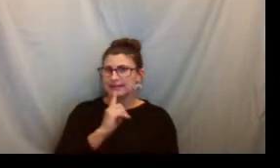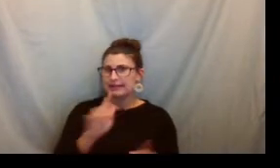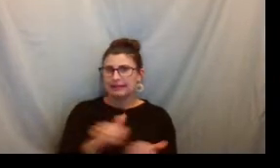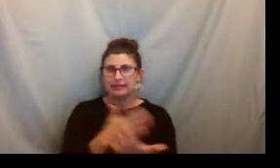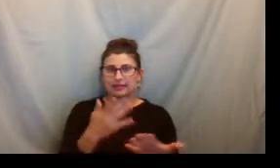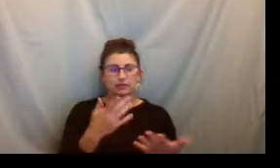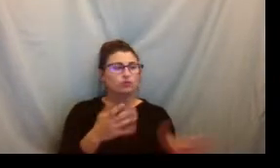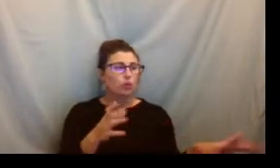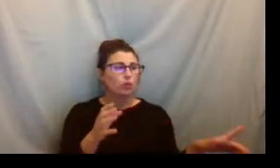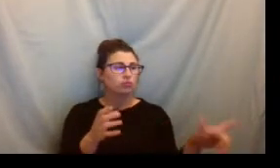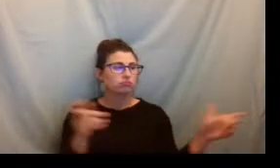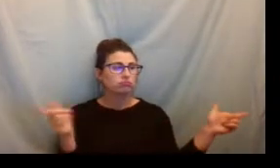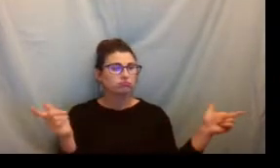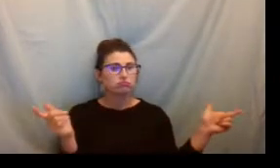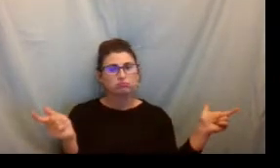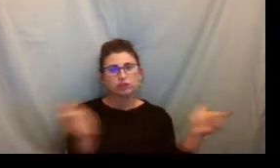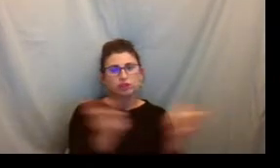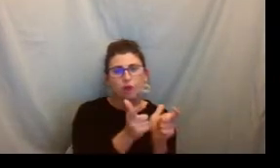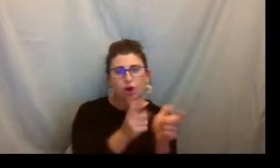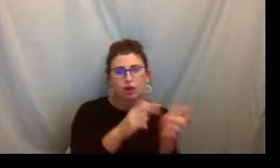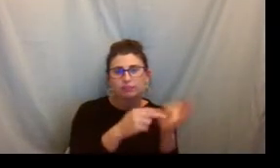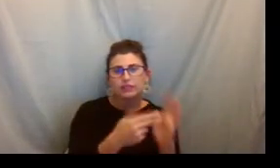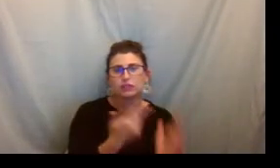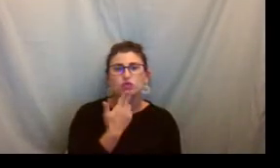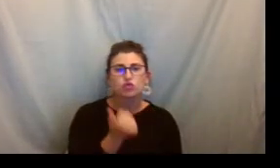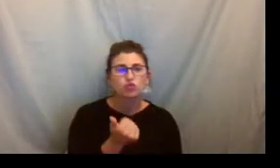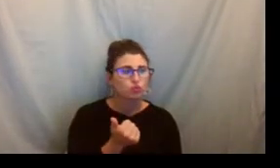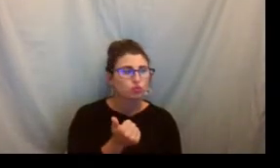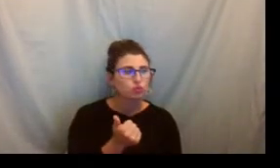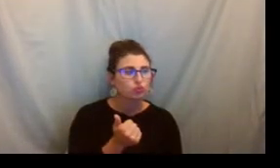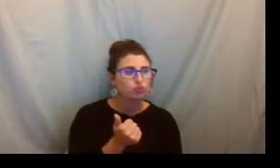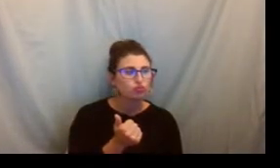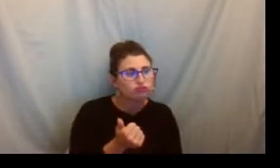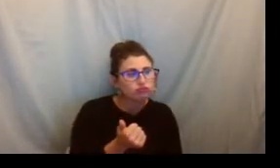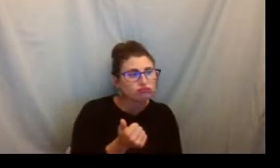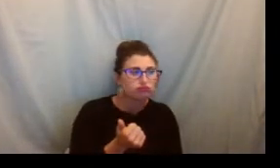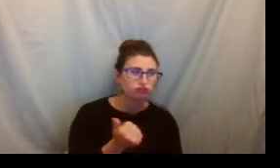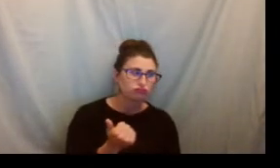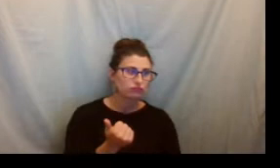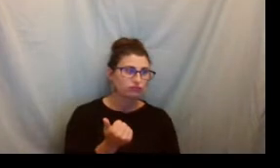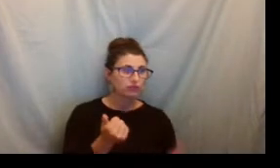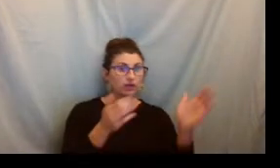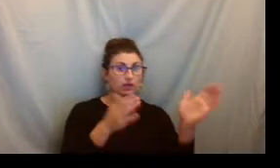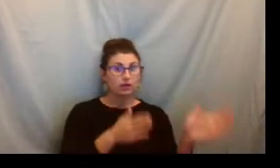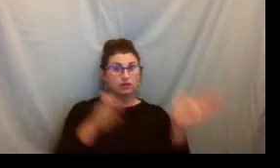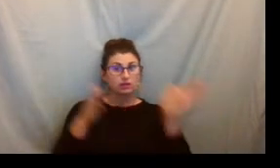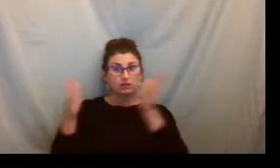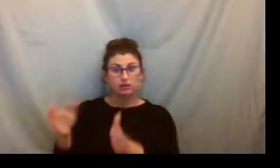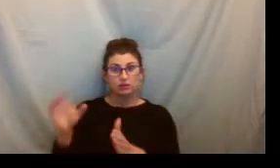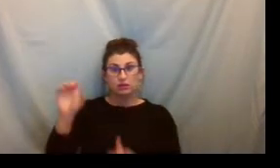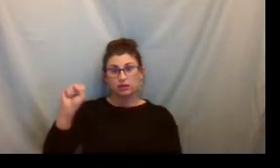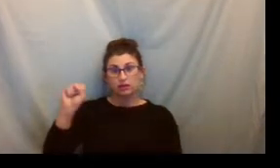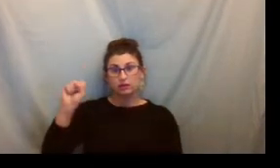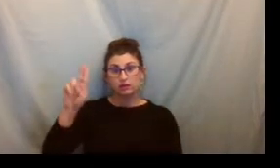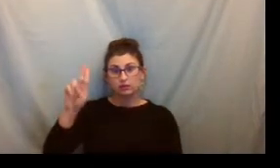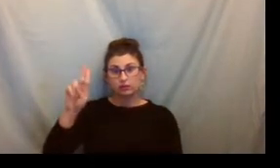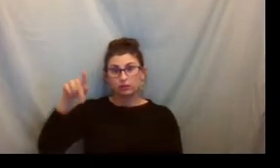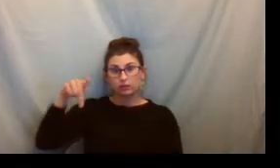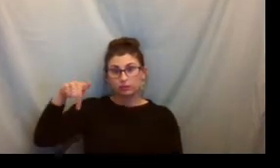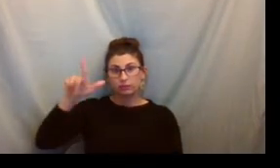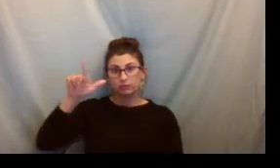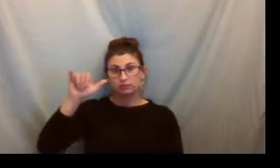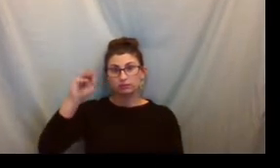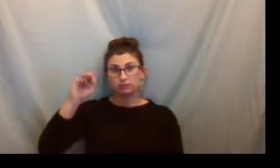because you're cute. They're smaller. People usually associate smaller things as being cute. All right? Supplementary,